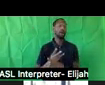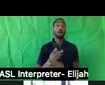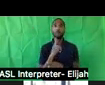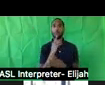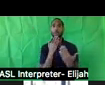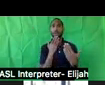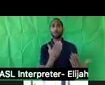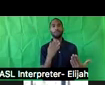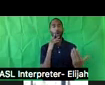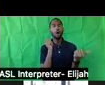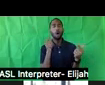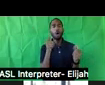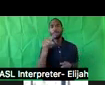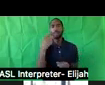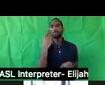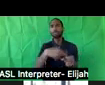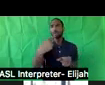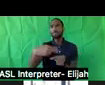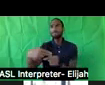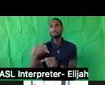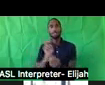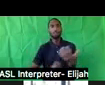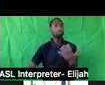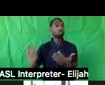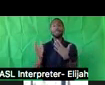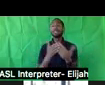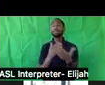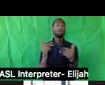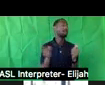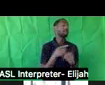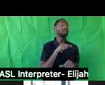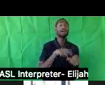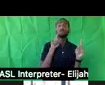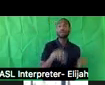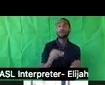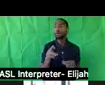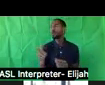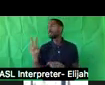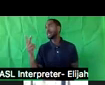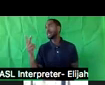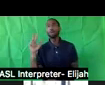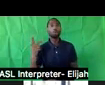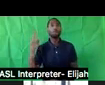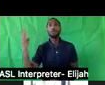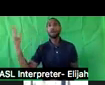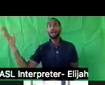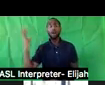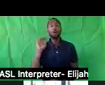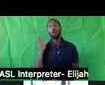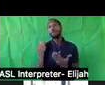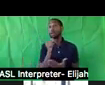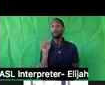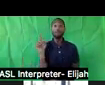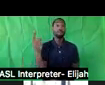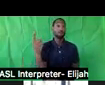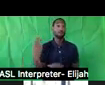grateful to all of you for joining us in this journey, whether this is your first gathering that you're here with us for, or not your first gathering